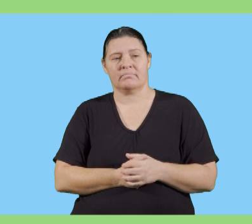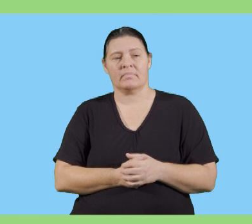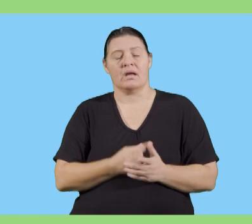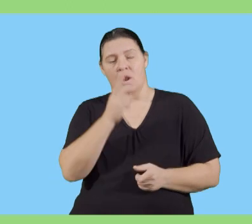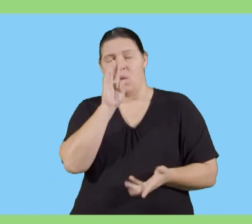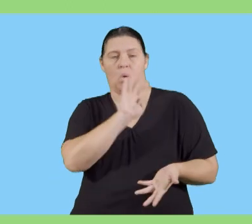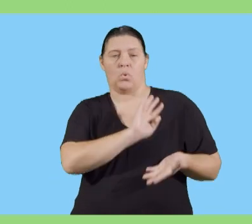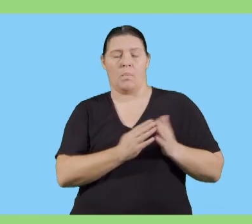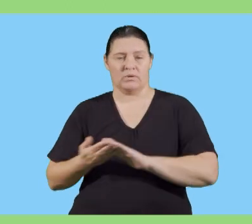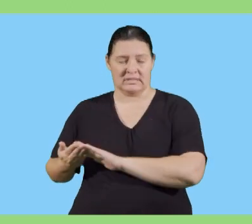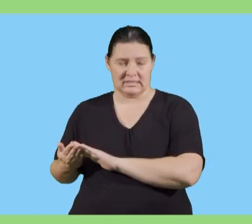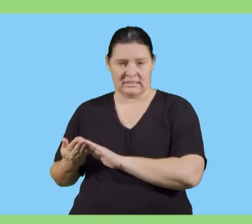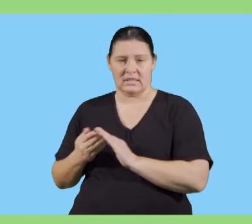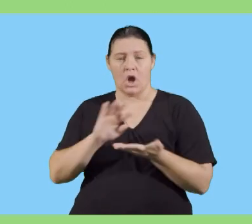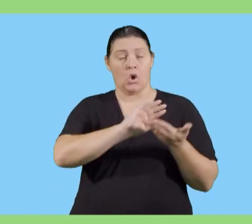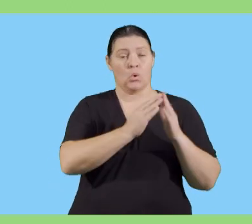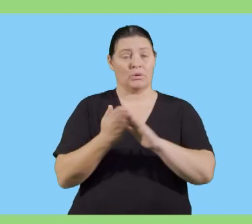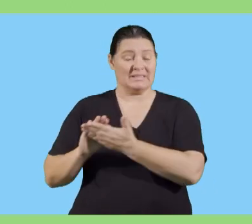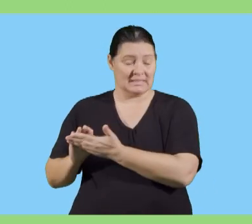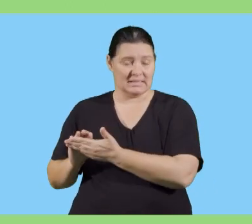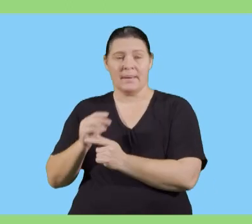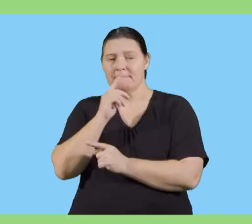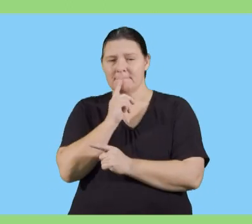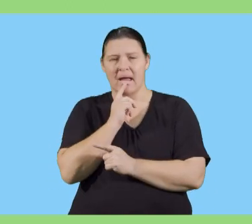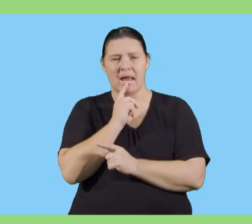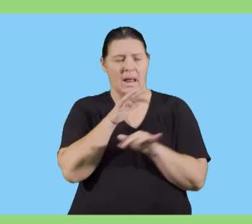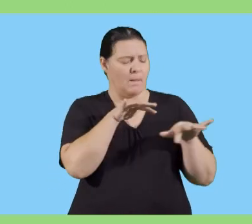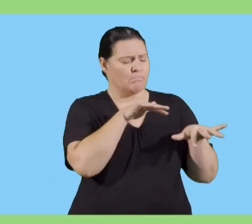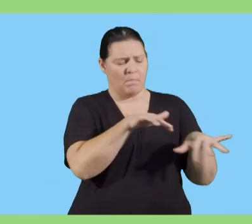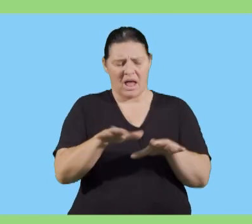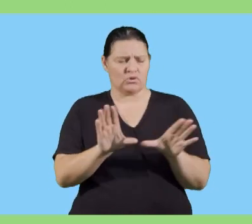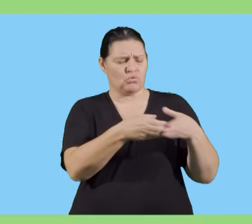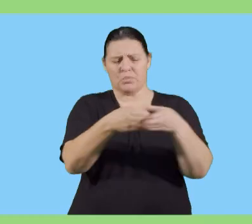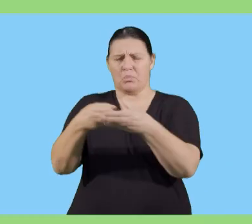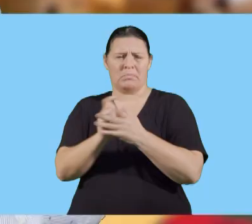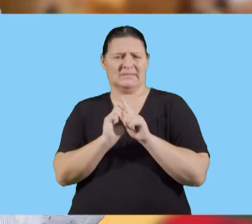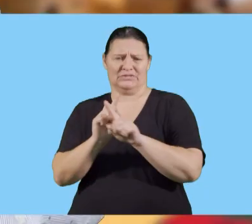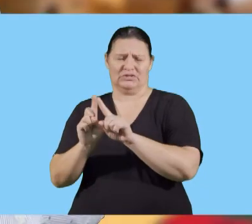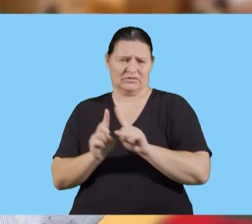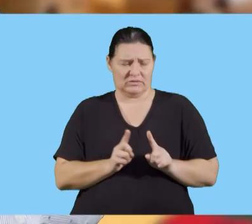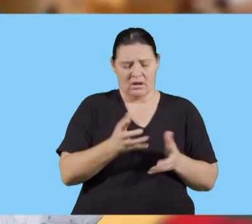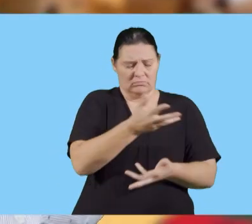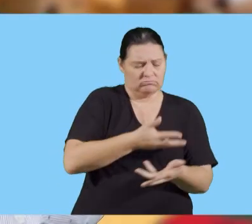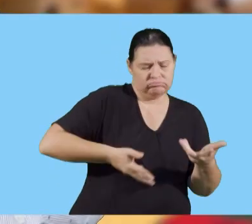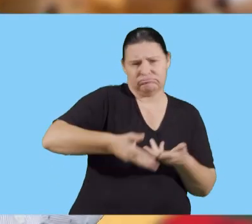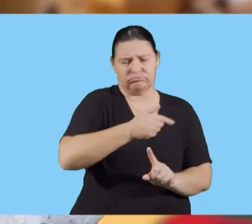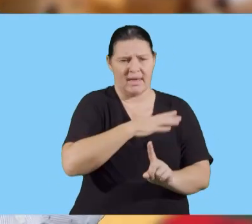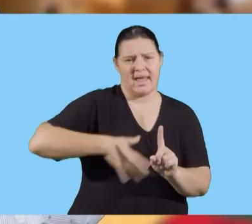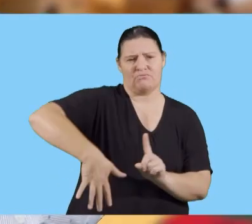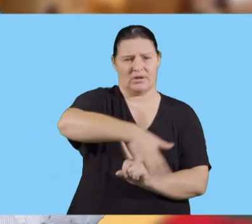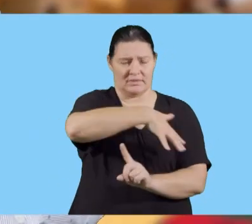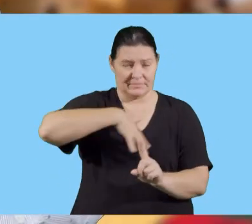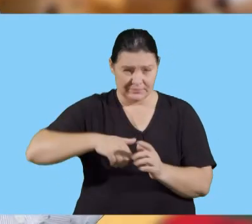community refers to all populations of organisms that interact in a certain area. So now a community speaks